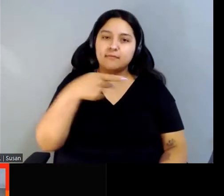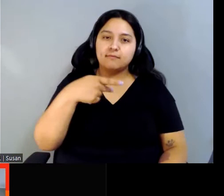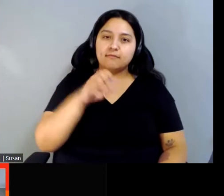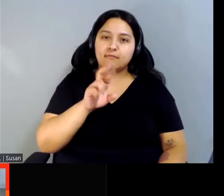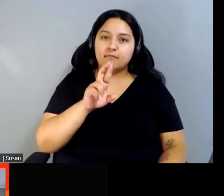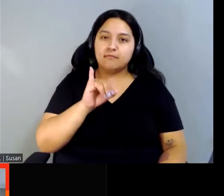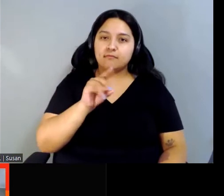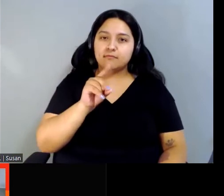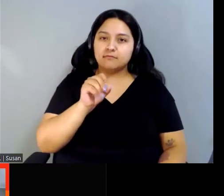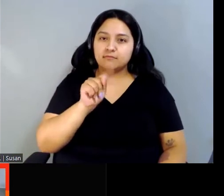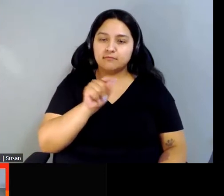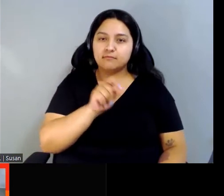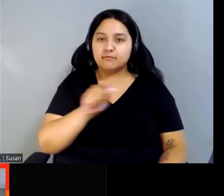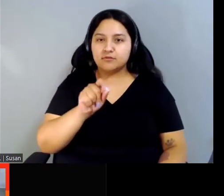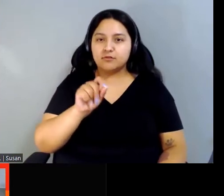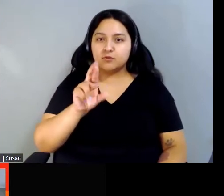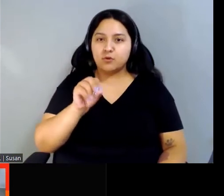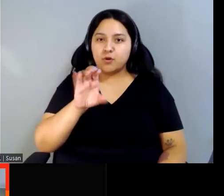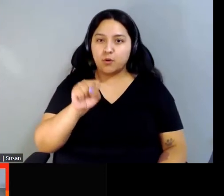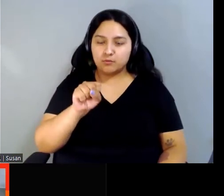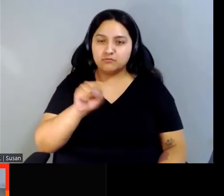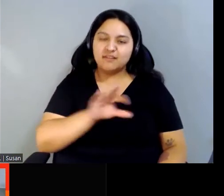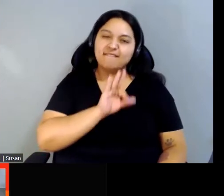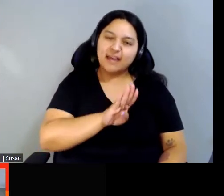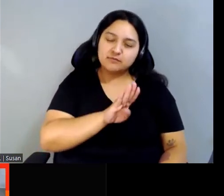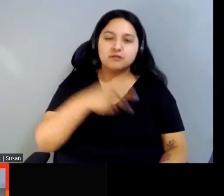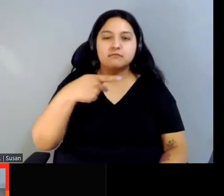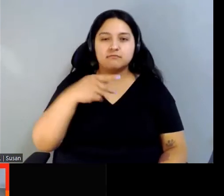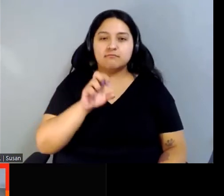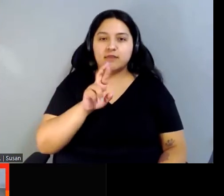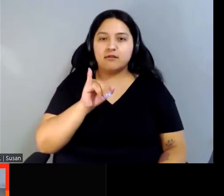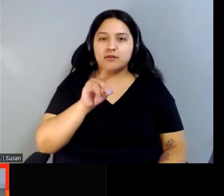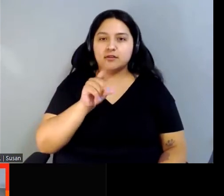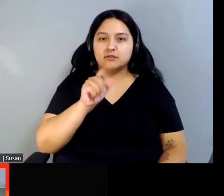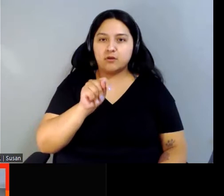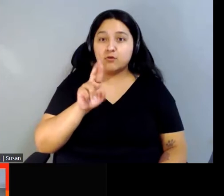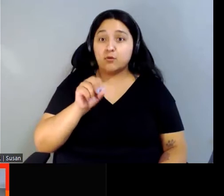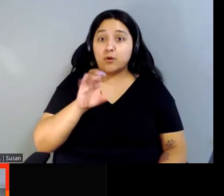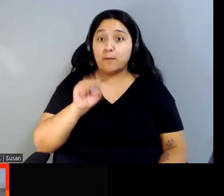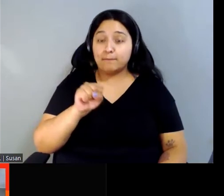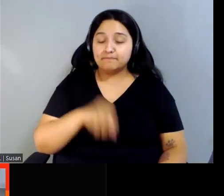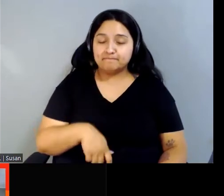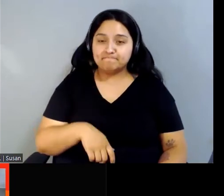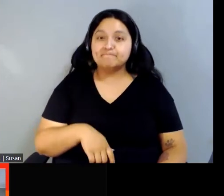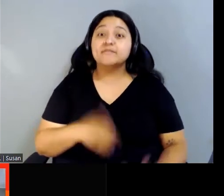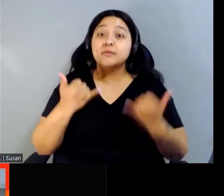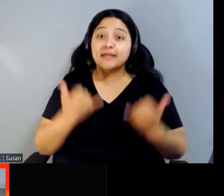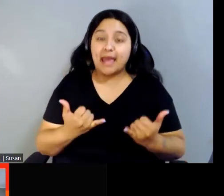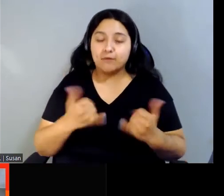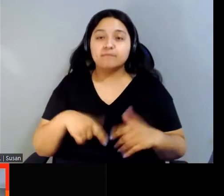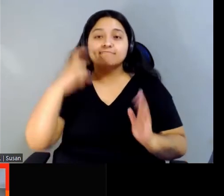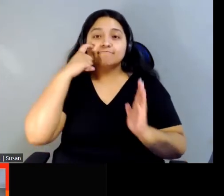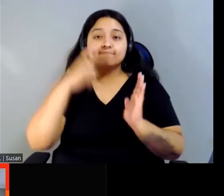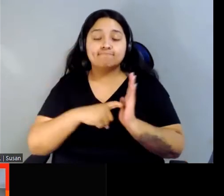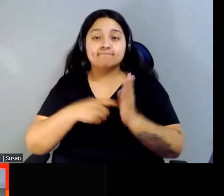Peridot_Robes. And at Facebook, it's Peridot Robes. So in terms of land acknowledgement, I reside